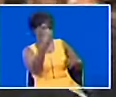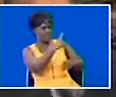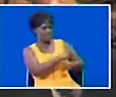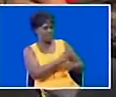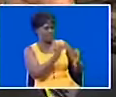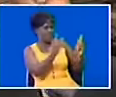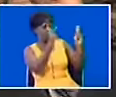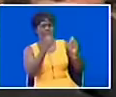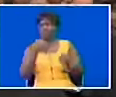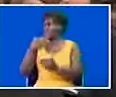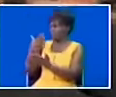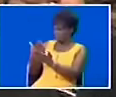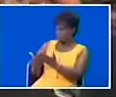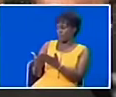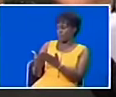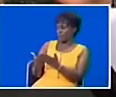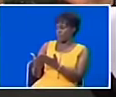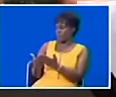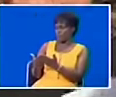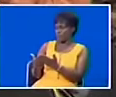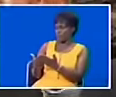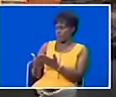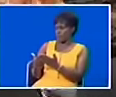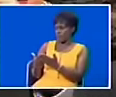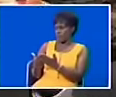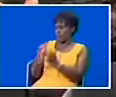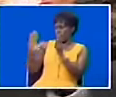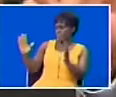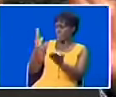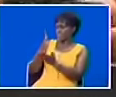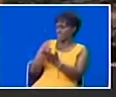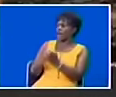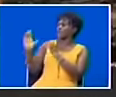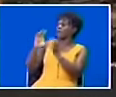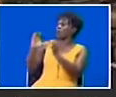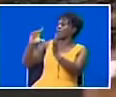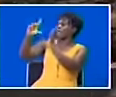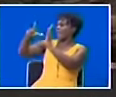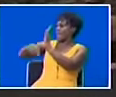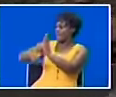All right, thank you very much. That is going to be a big part of our conversation when we come back at the top of the hour. Right. Musalia